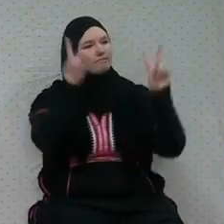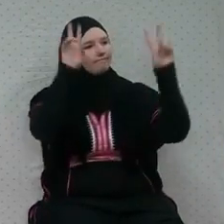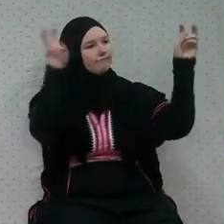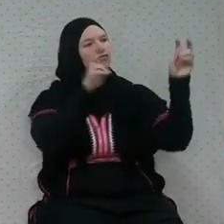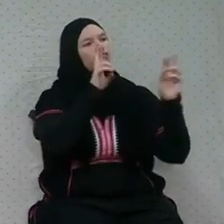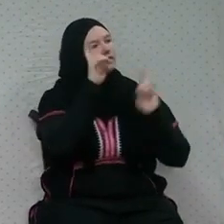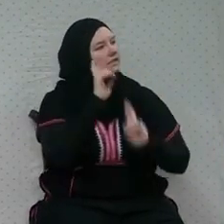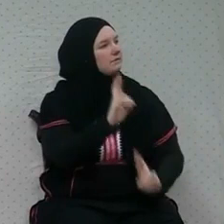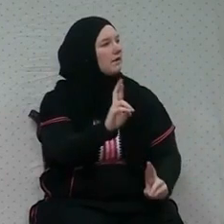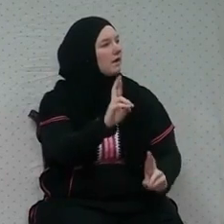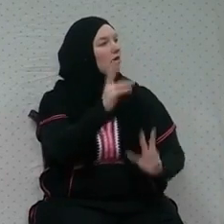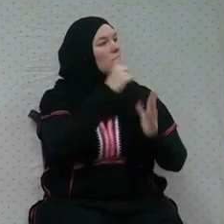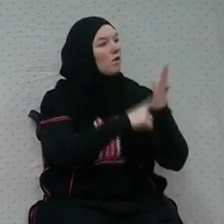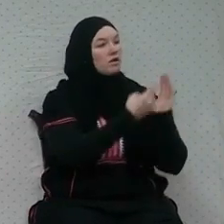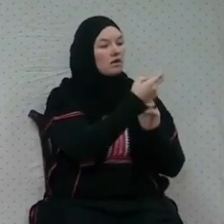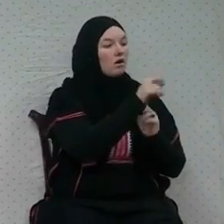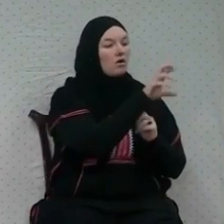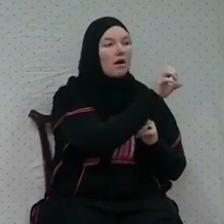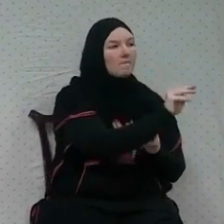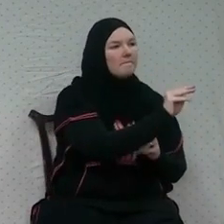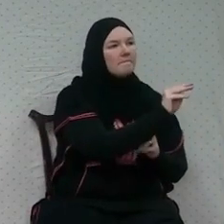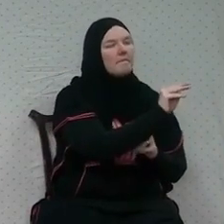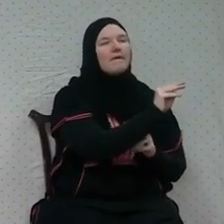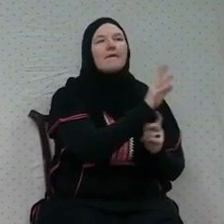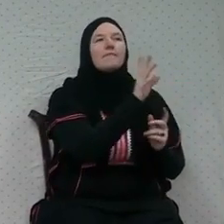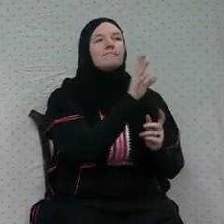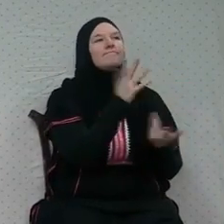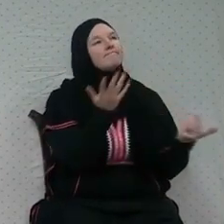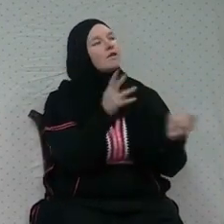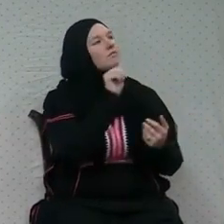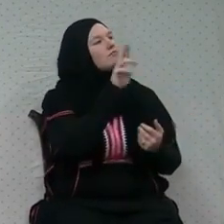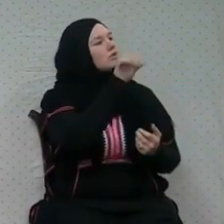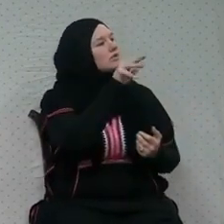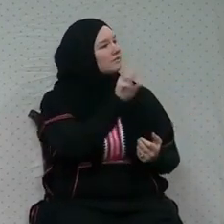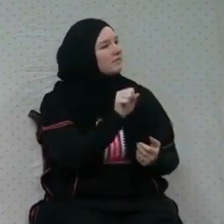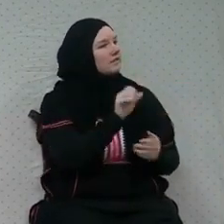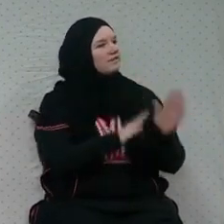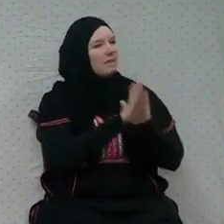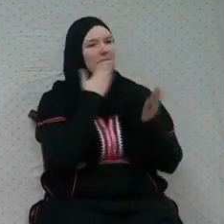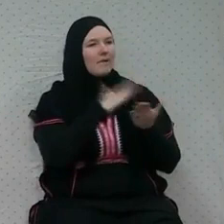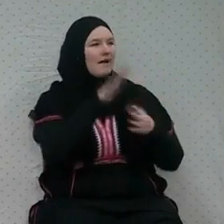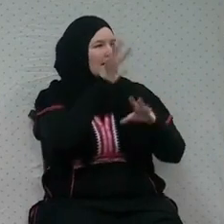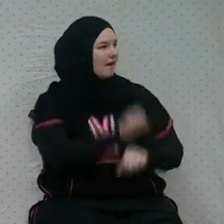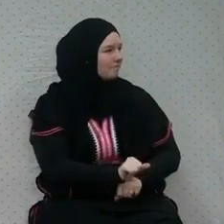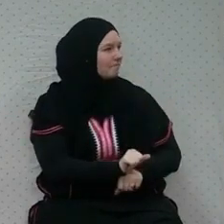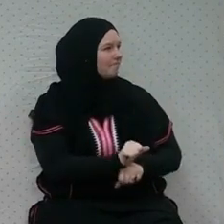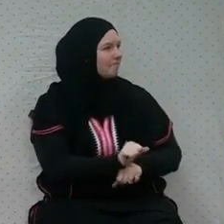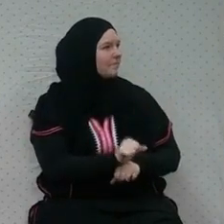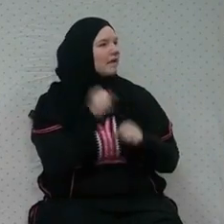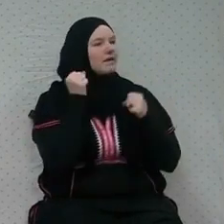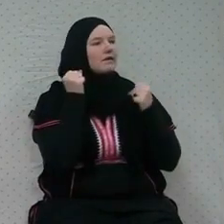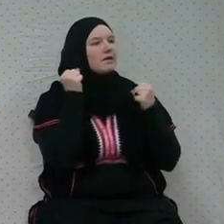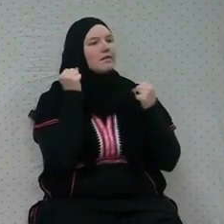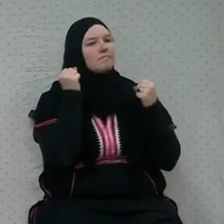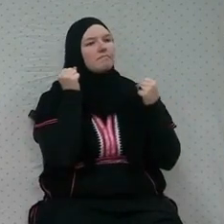respecting what is haram, Muslims have developed the habit, unfortunately, because we have so many fuqaha that